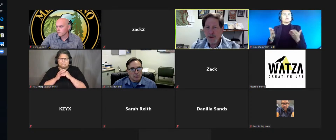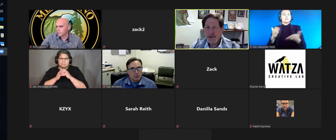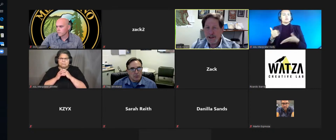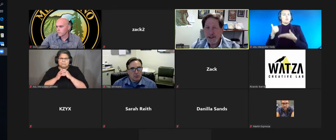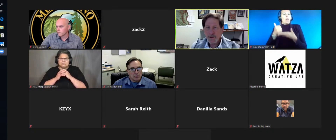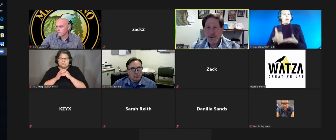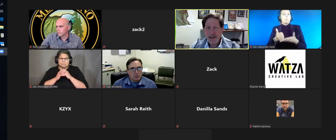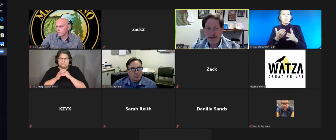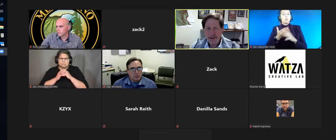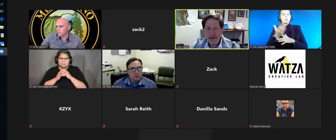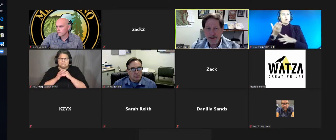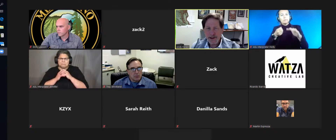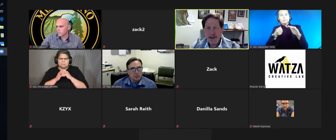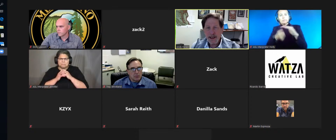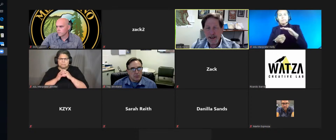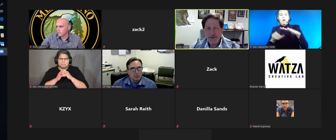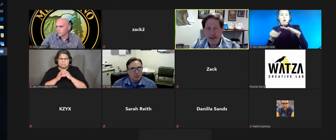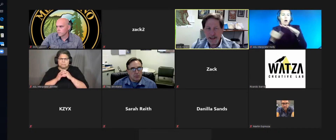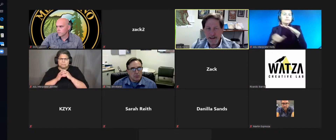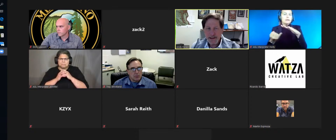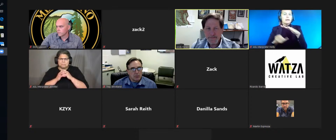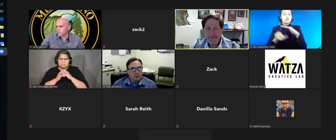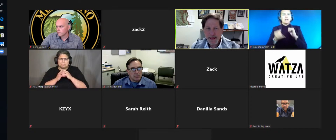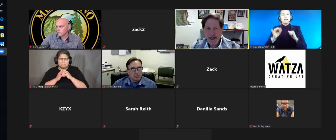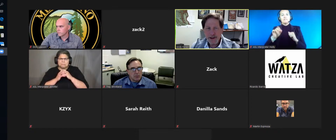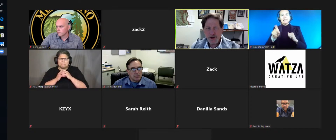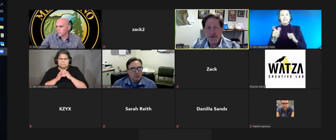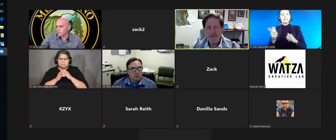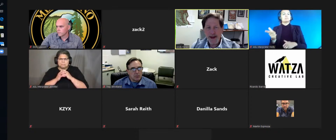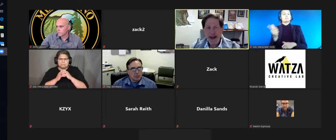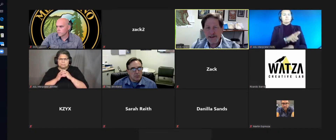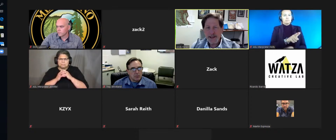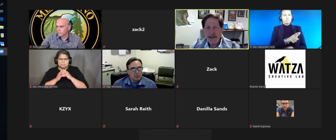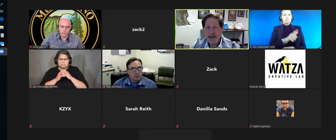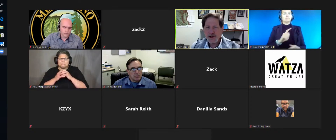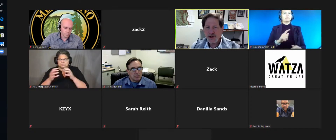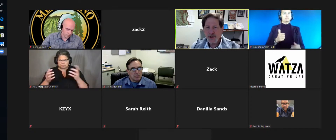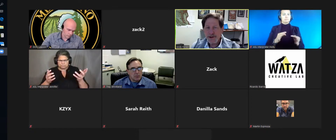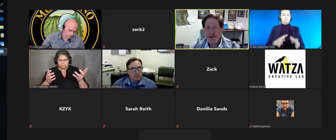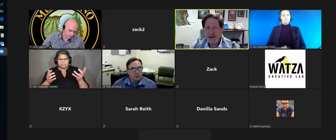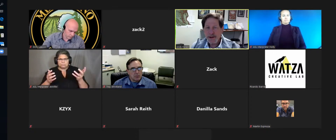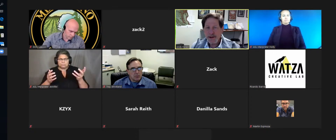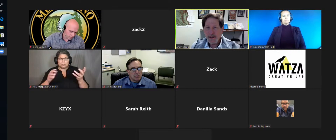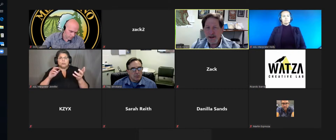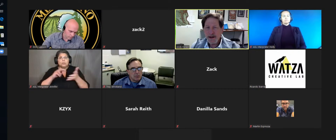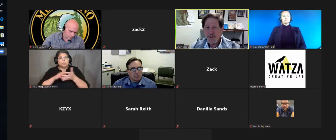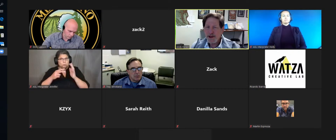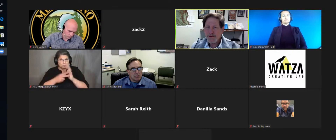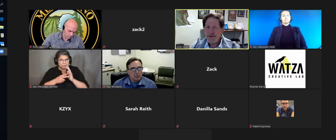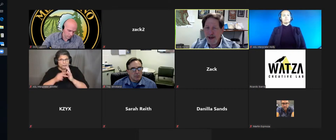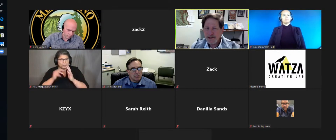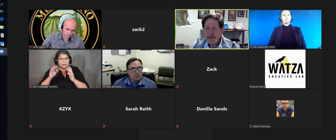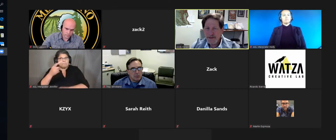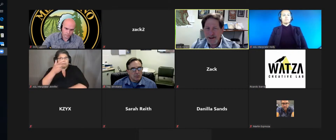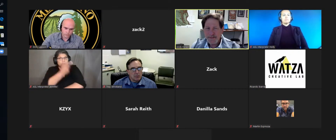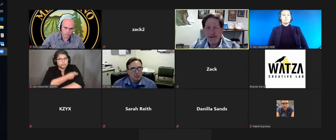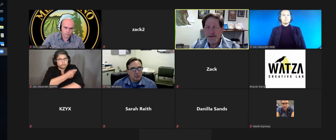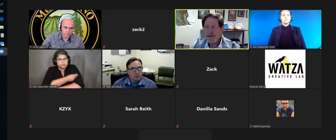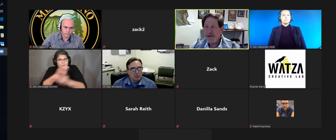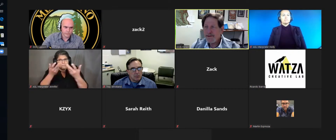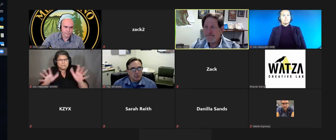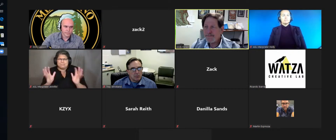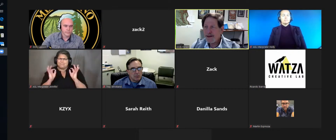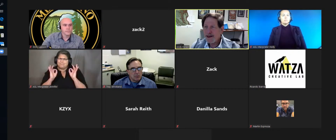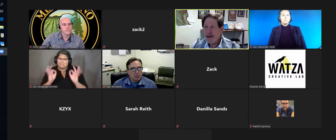of quarantine or isolation if you need it. So if you're vaccinated, enjoy the summer with other vaccinated